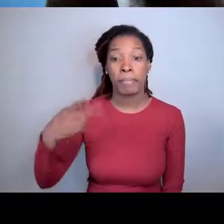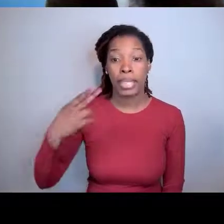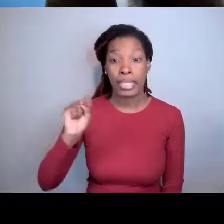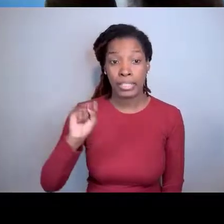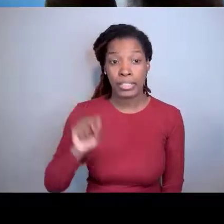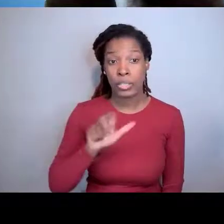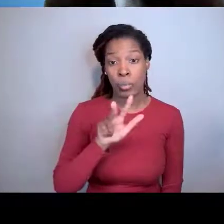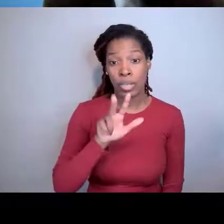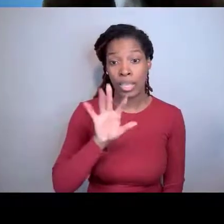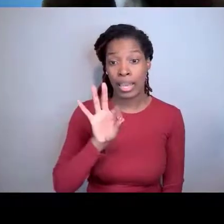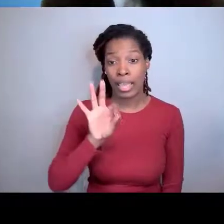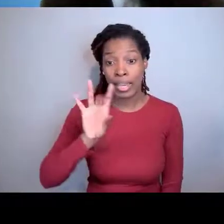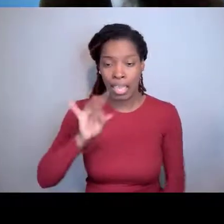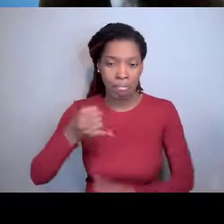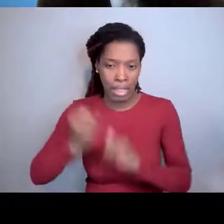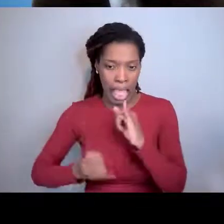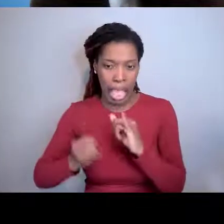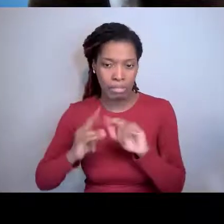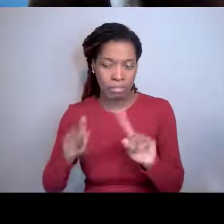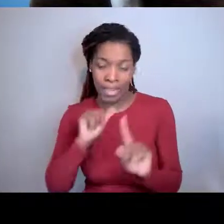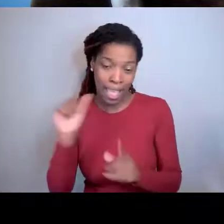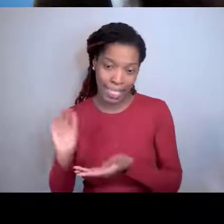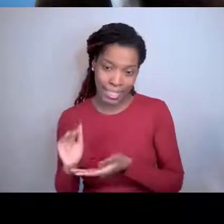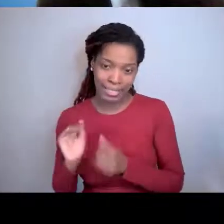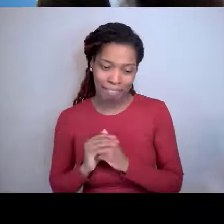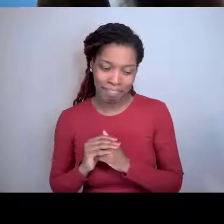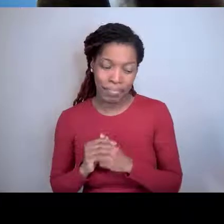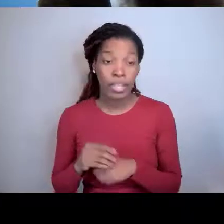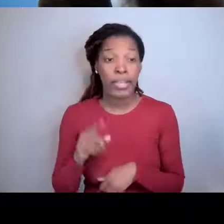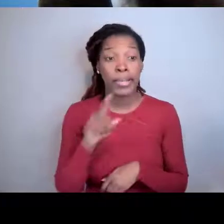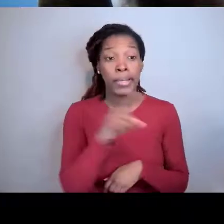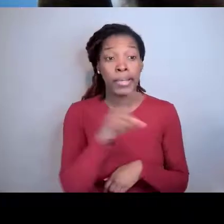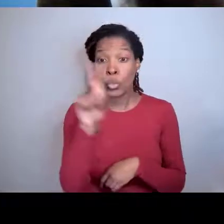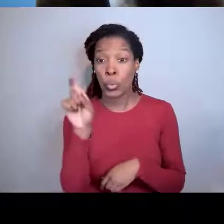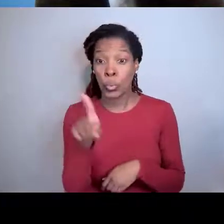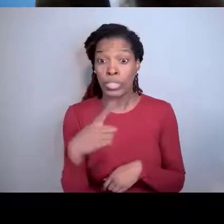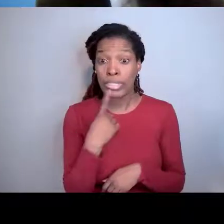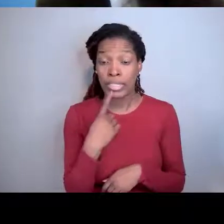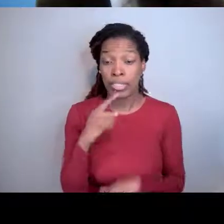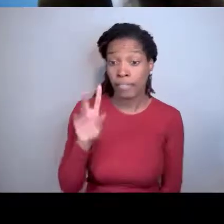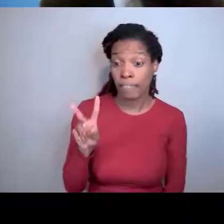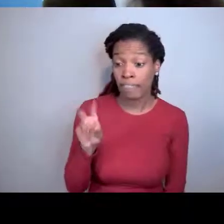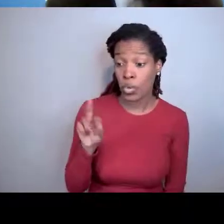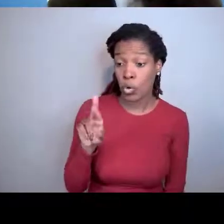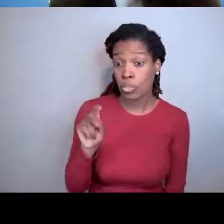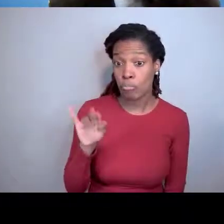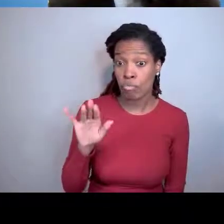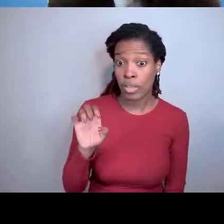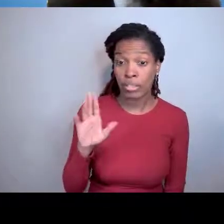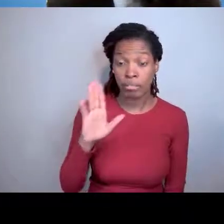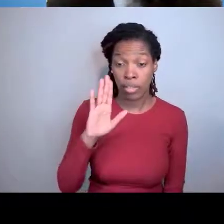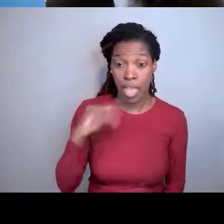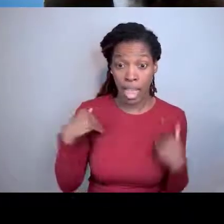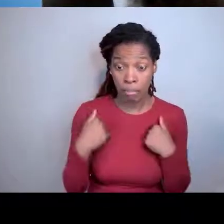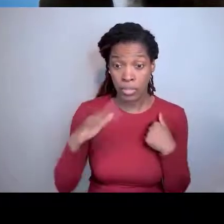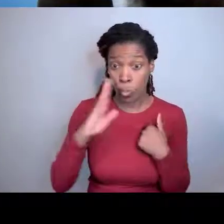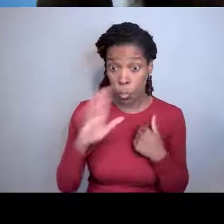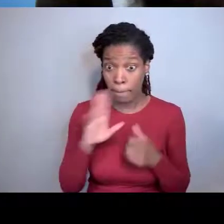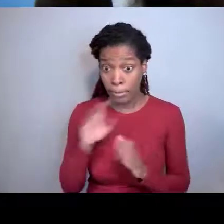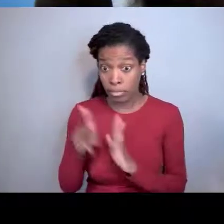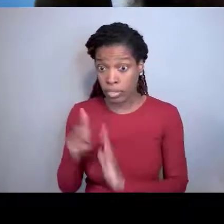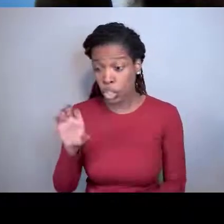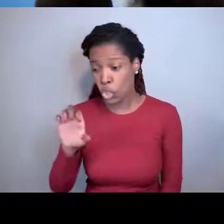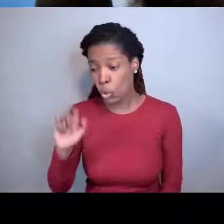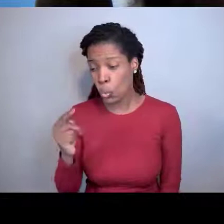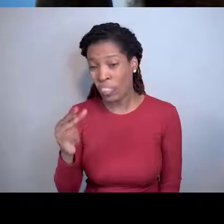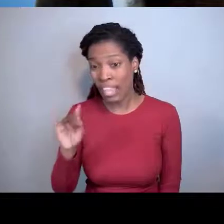page supplement, the question is asked whether your vertebrate animals will be euthanized at the end of the study. If your answer